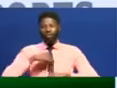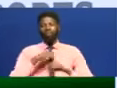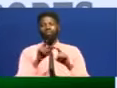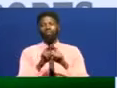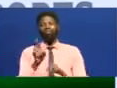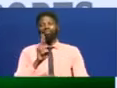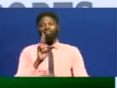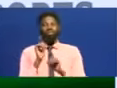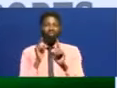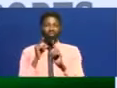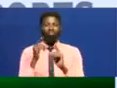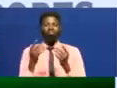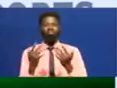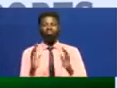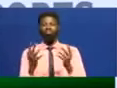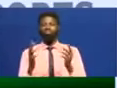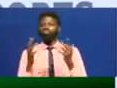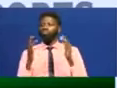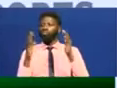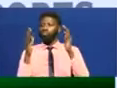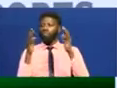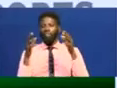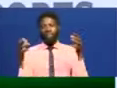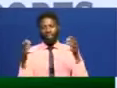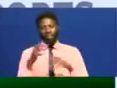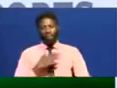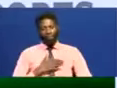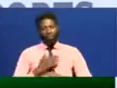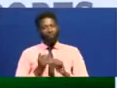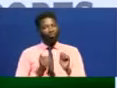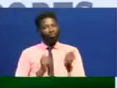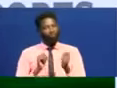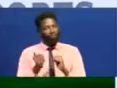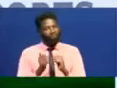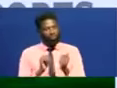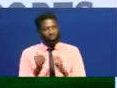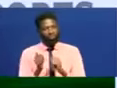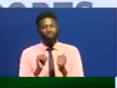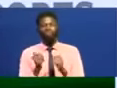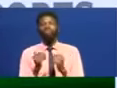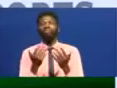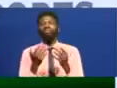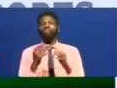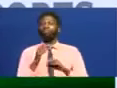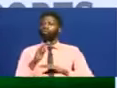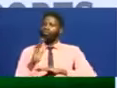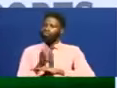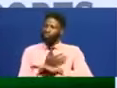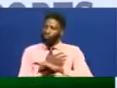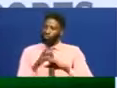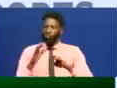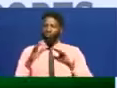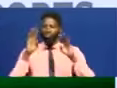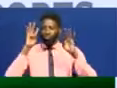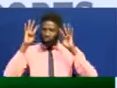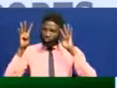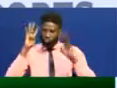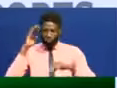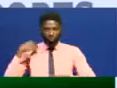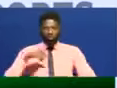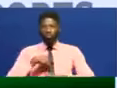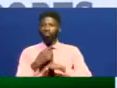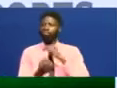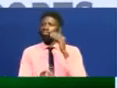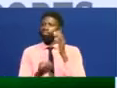to celebrate our sportsmen and women and our creatives. We have created Kenya's first ever